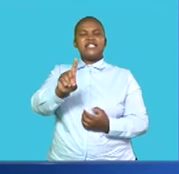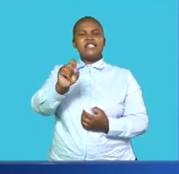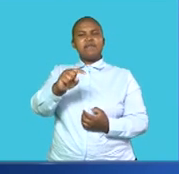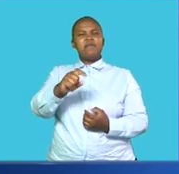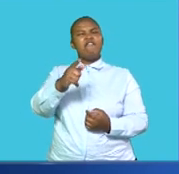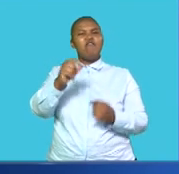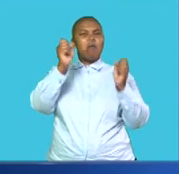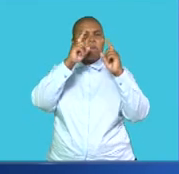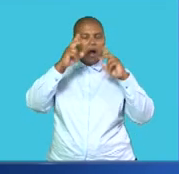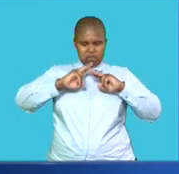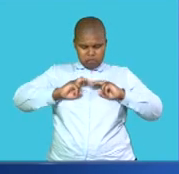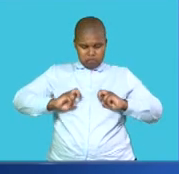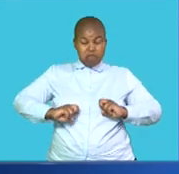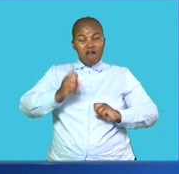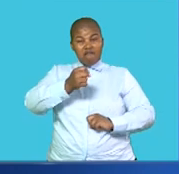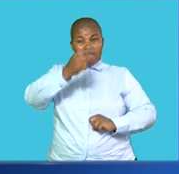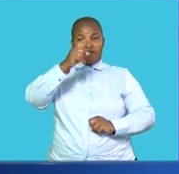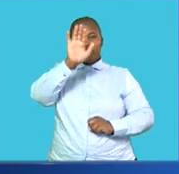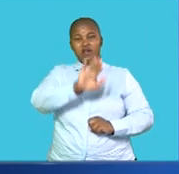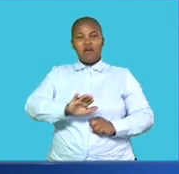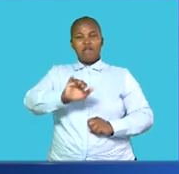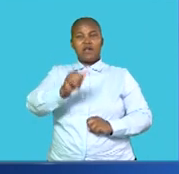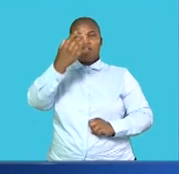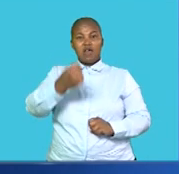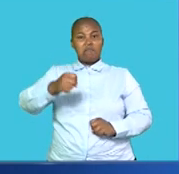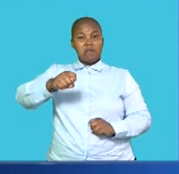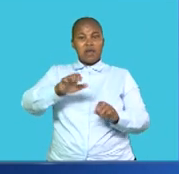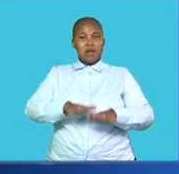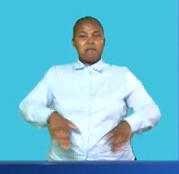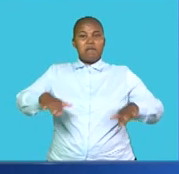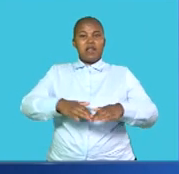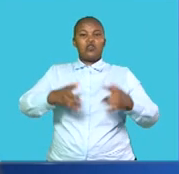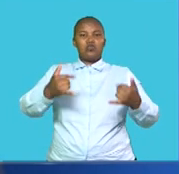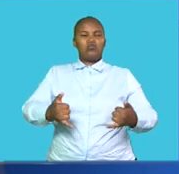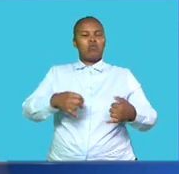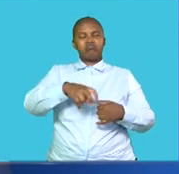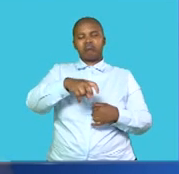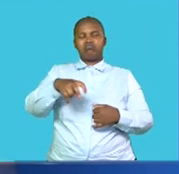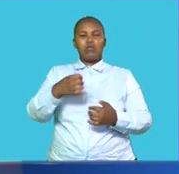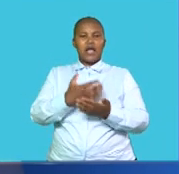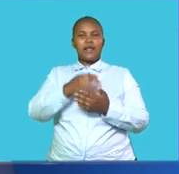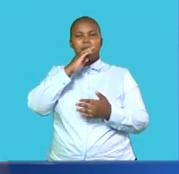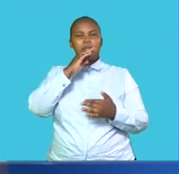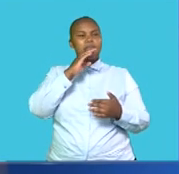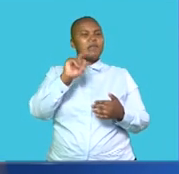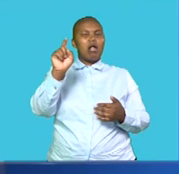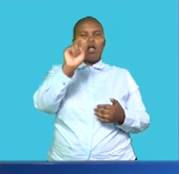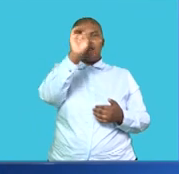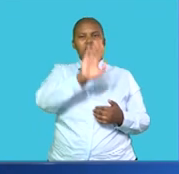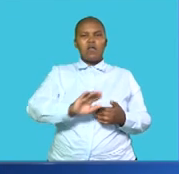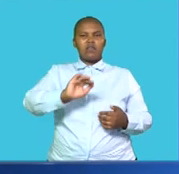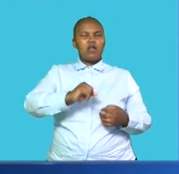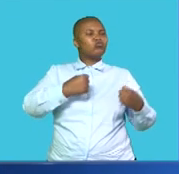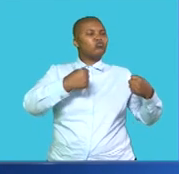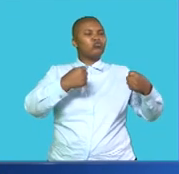are the first in Africa to have this type of facility on their mobile units, which they use to drive all over South Africa to